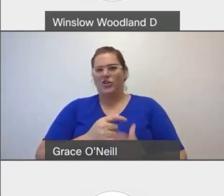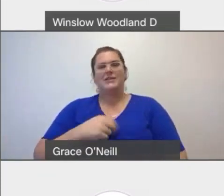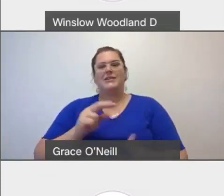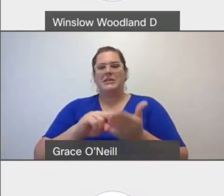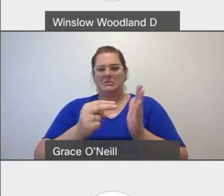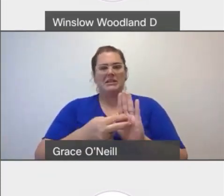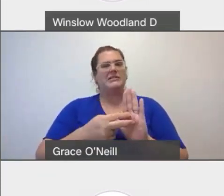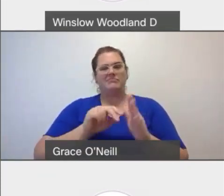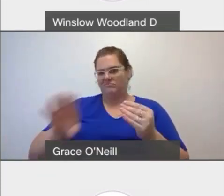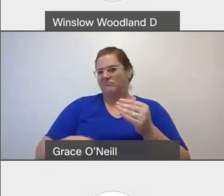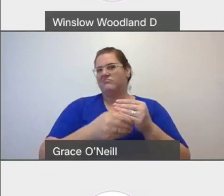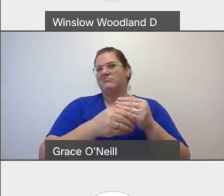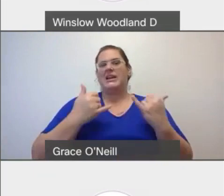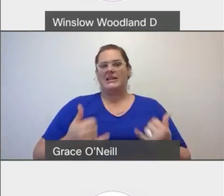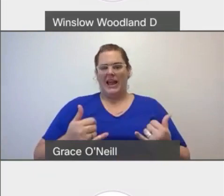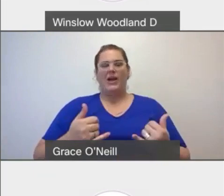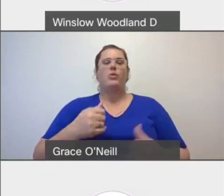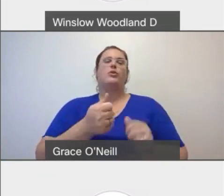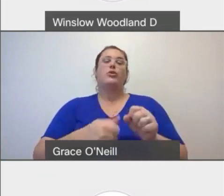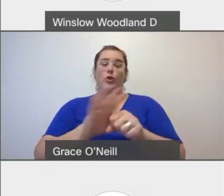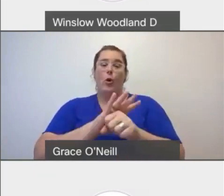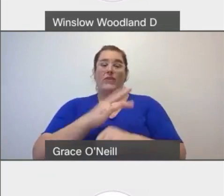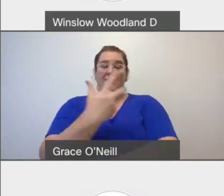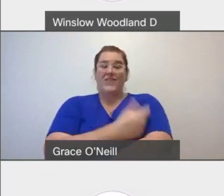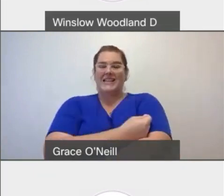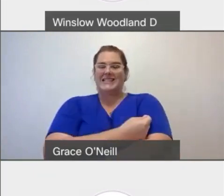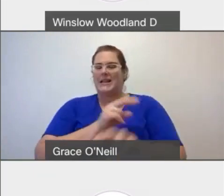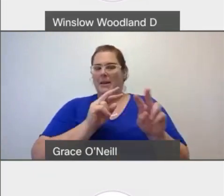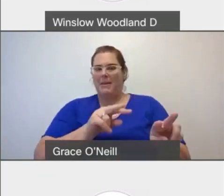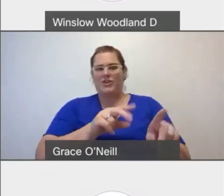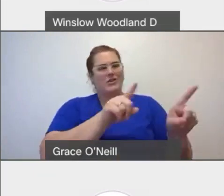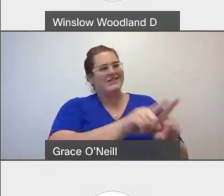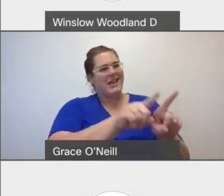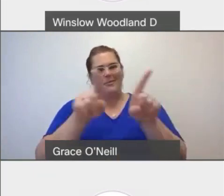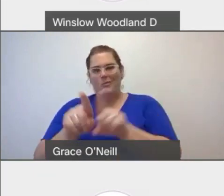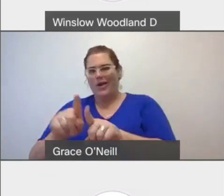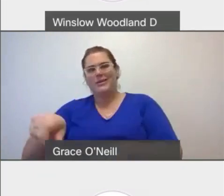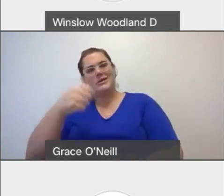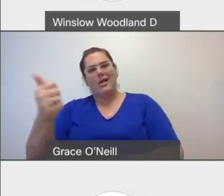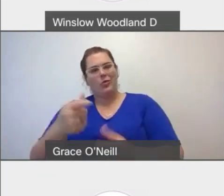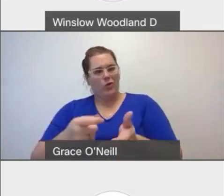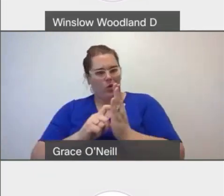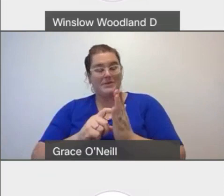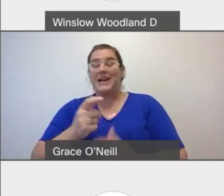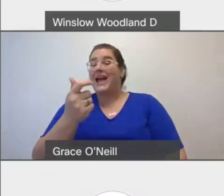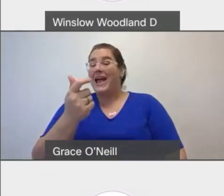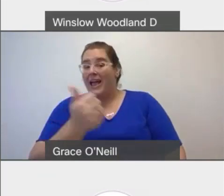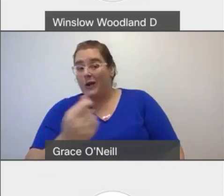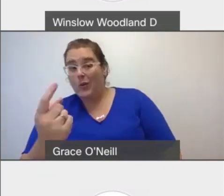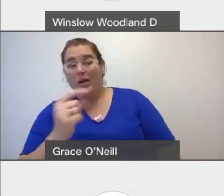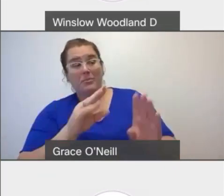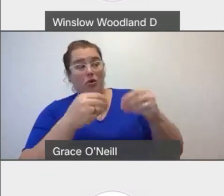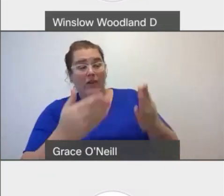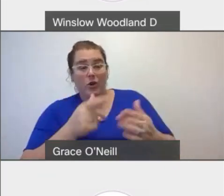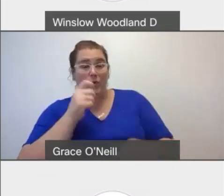in the same way that they monitor the compliance with those. So any provider that's been through a PCR review knows